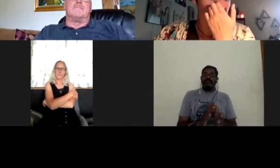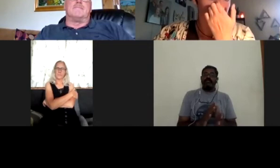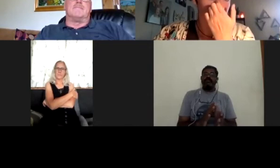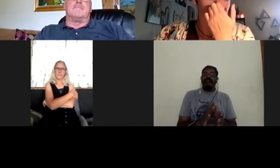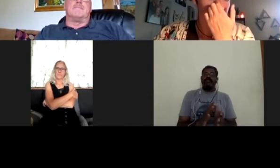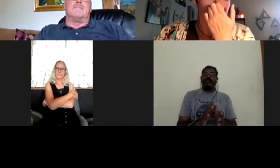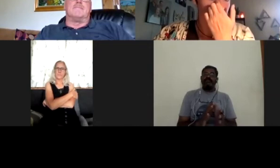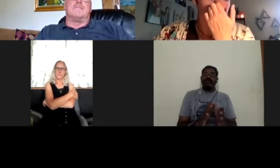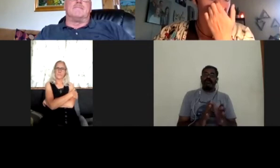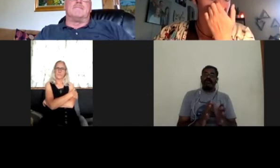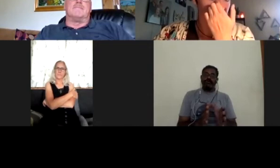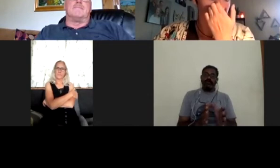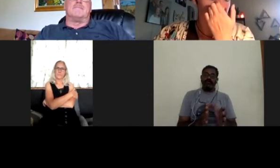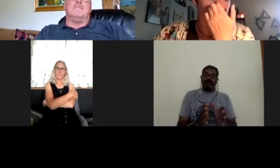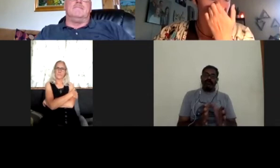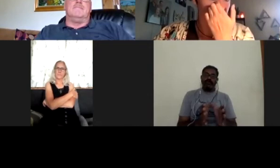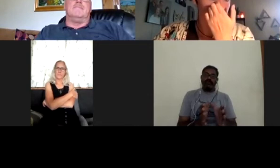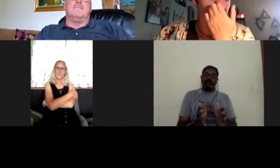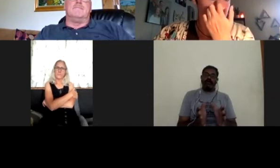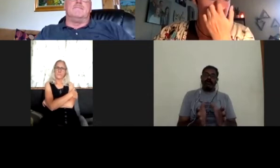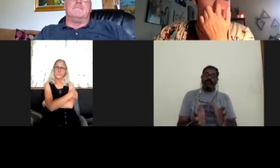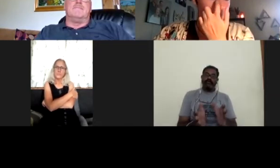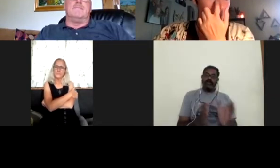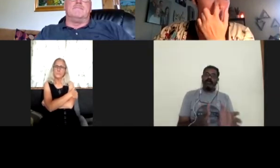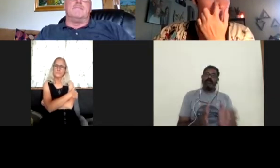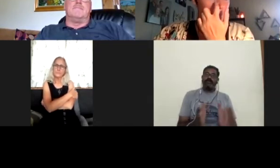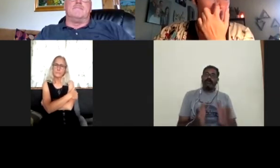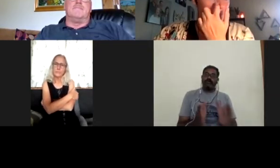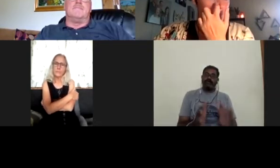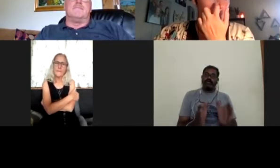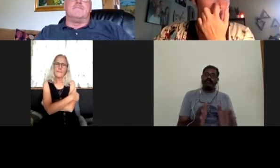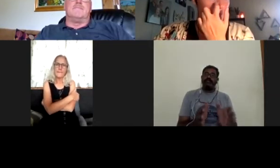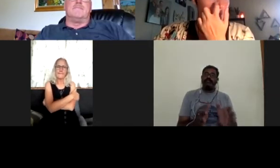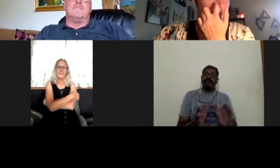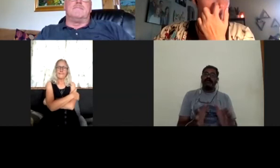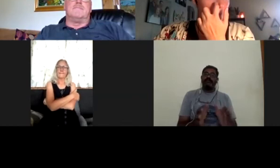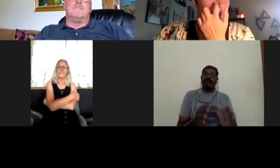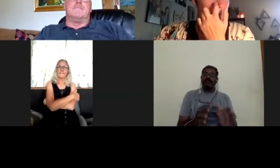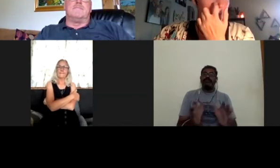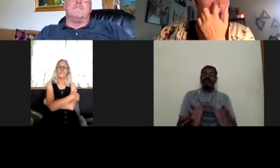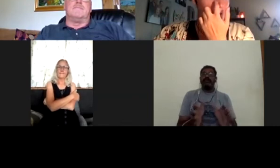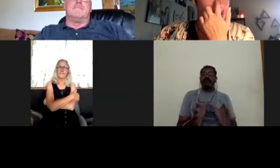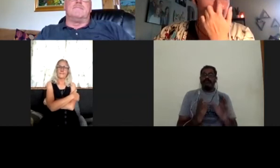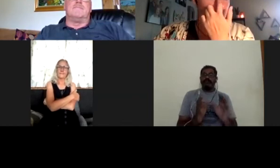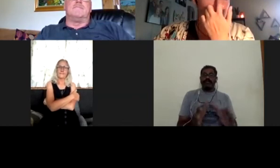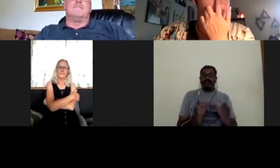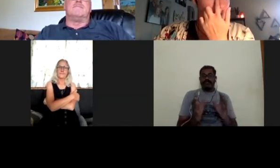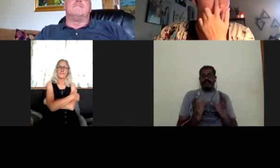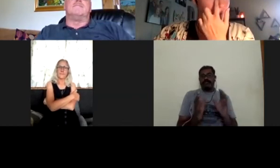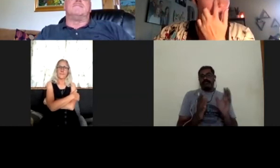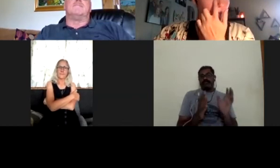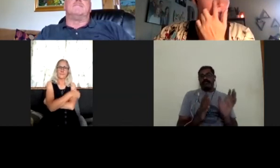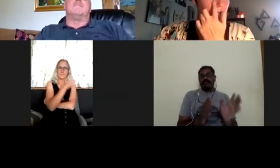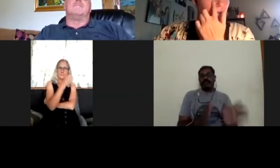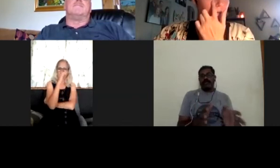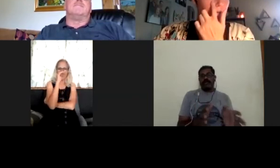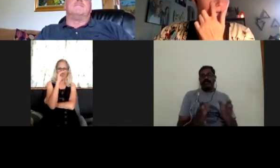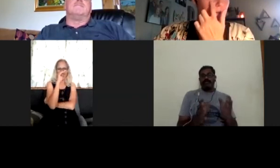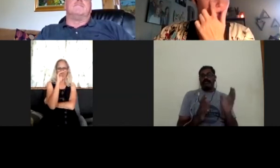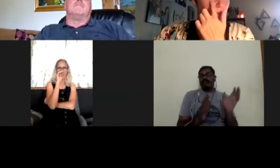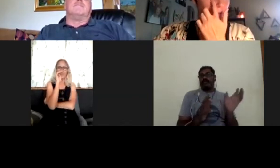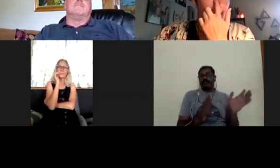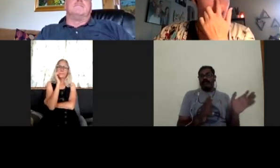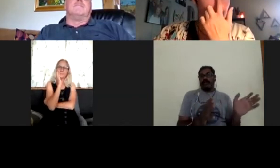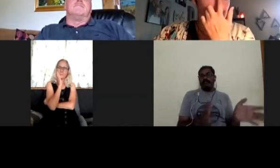You mean to say that we rule our fellow humans, or we rule birds,